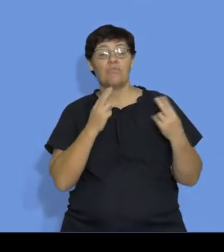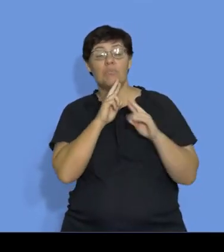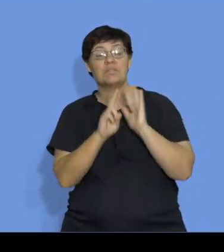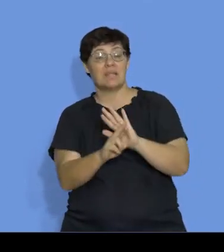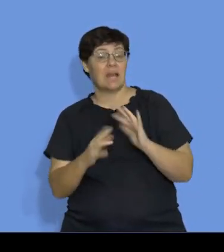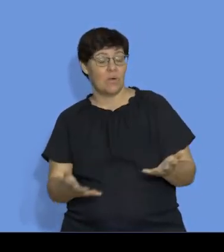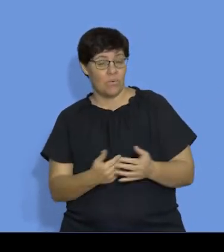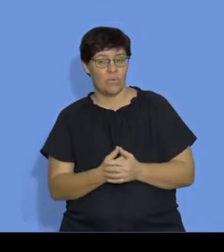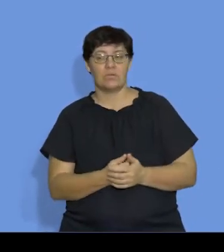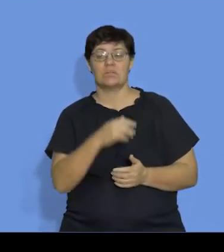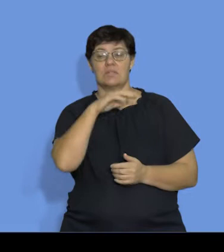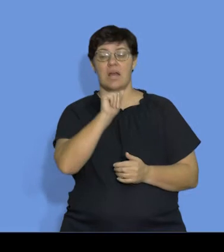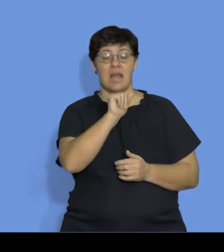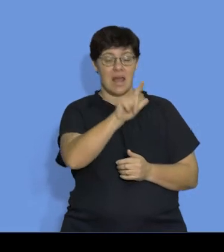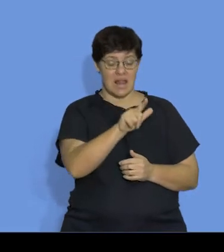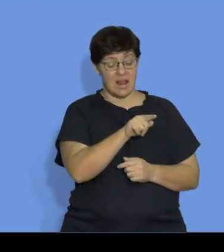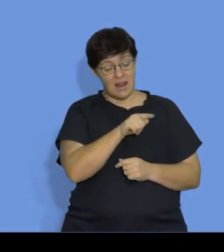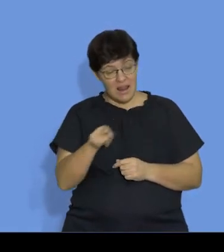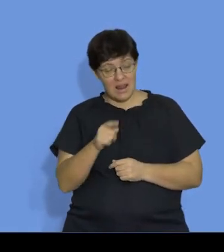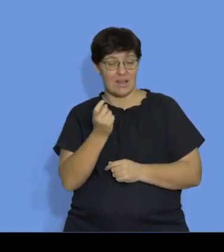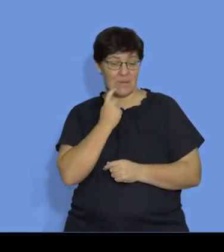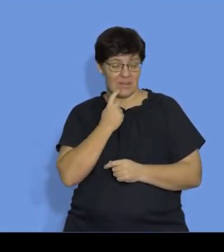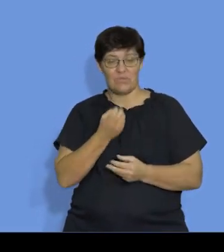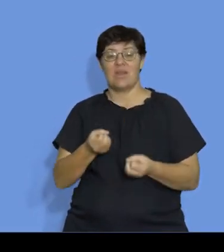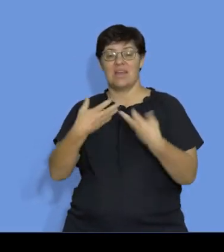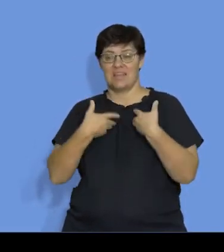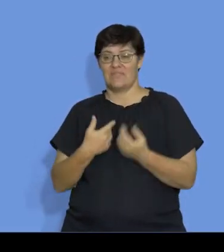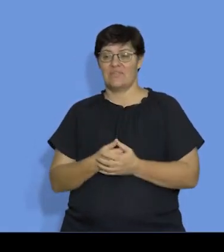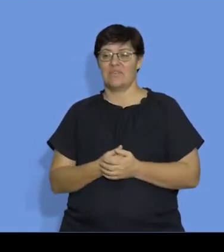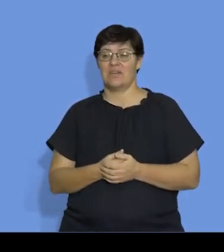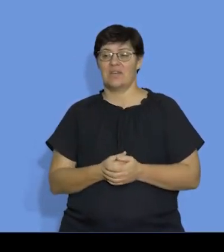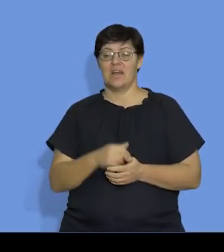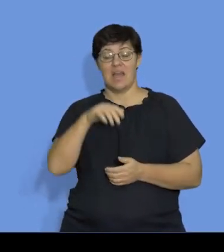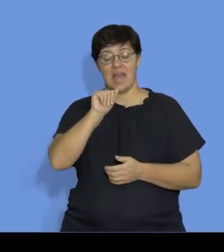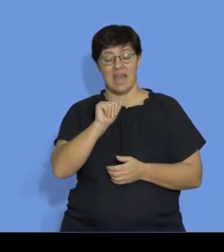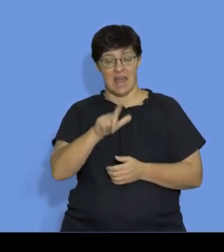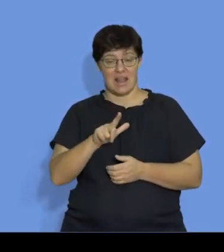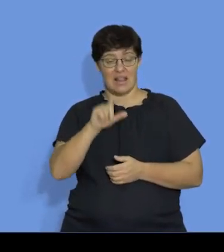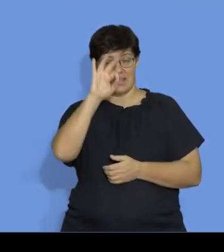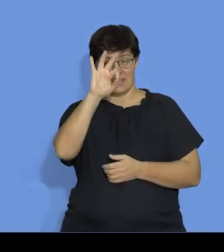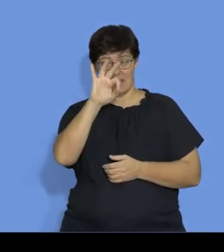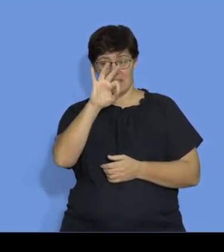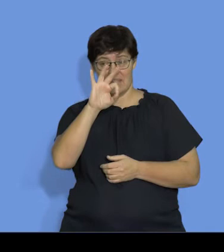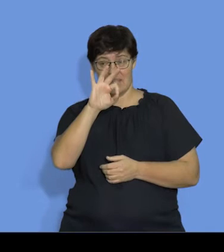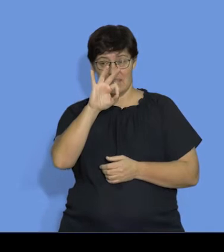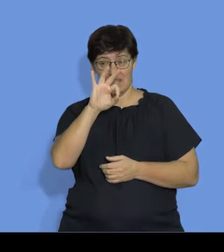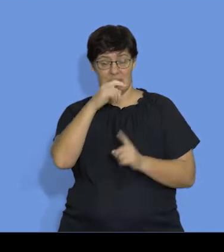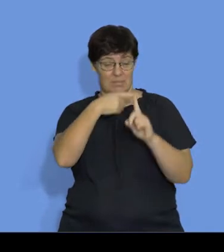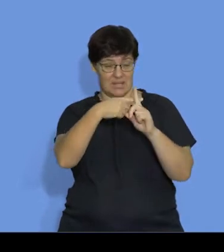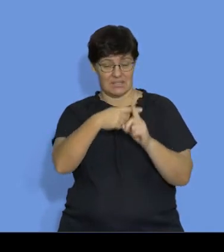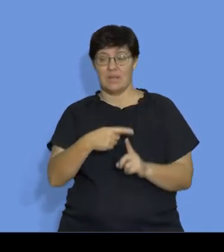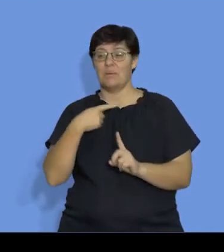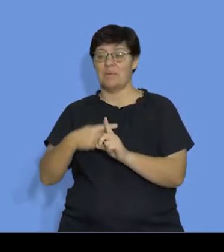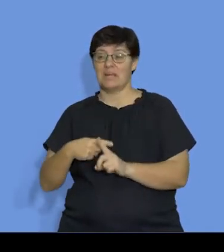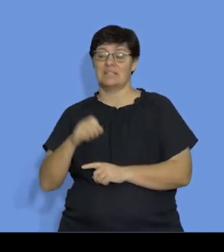okay, metal, to give us aluminium, okay, 3 plus 3